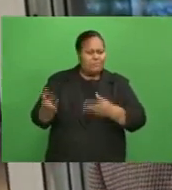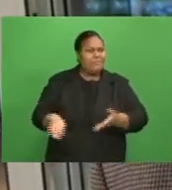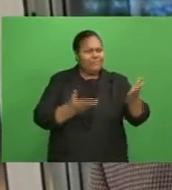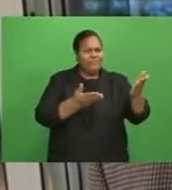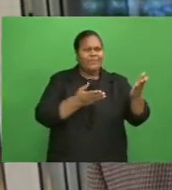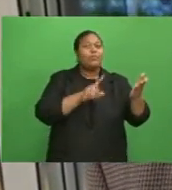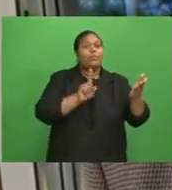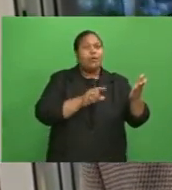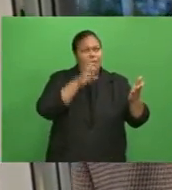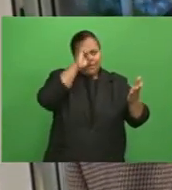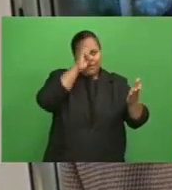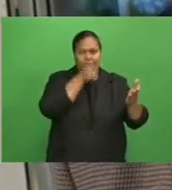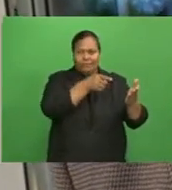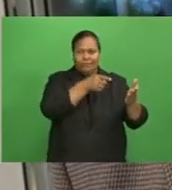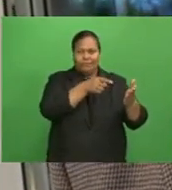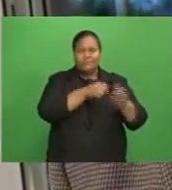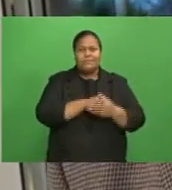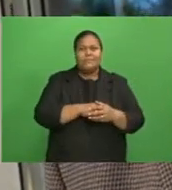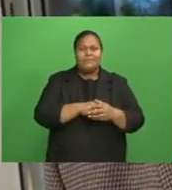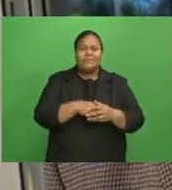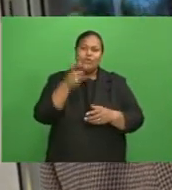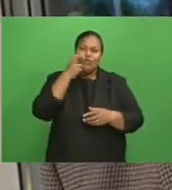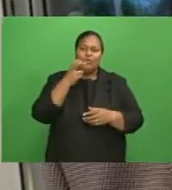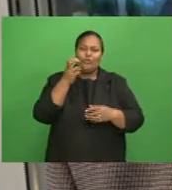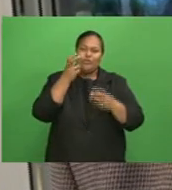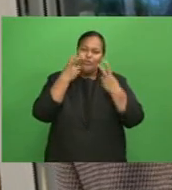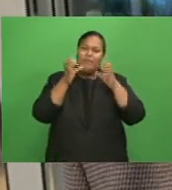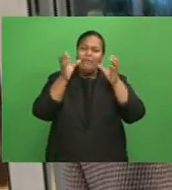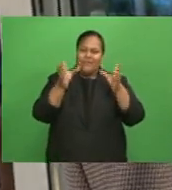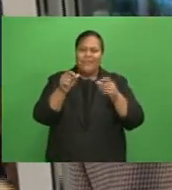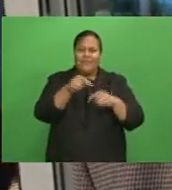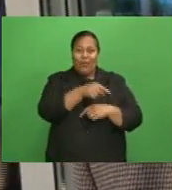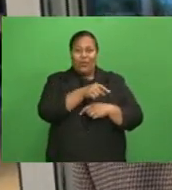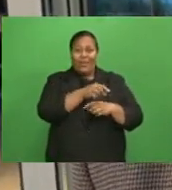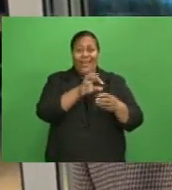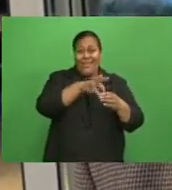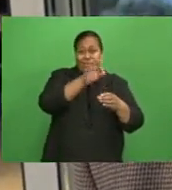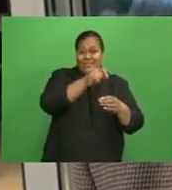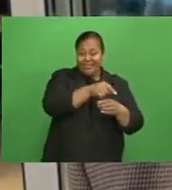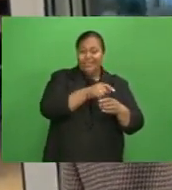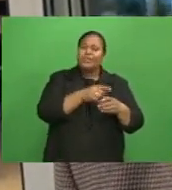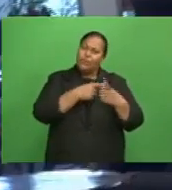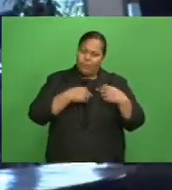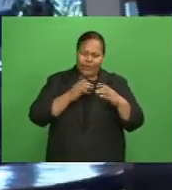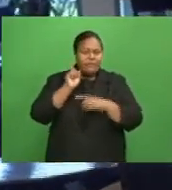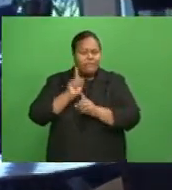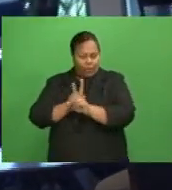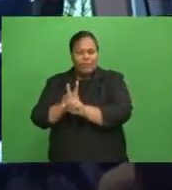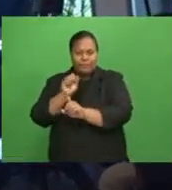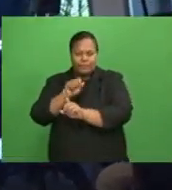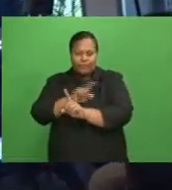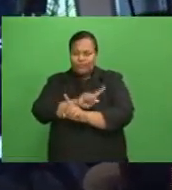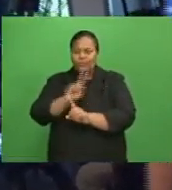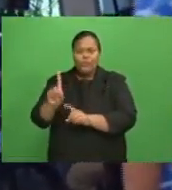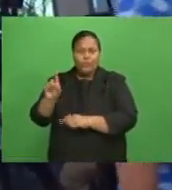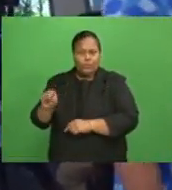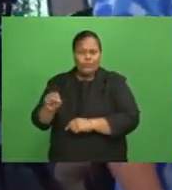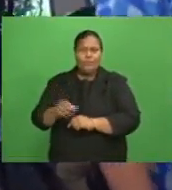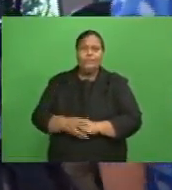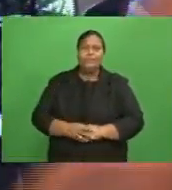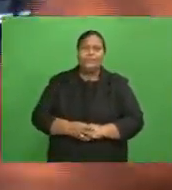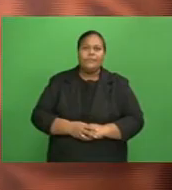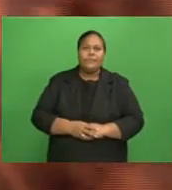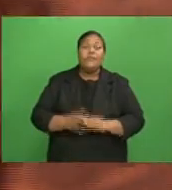by the supervisor of election. So we'll have to comply and come back and redo it. FBC News understands the